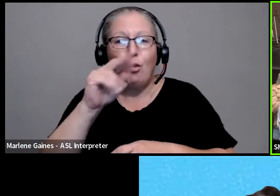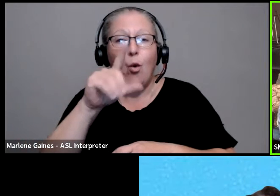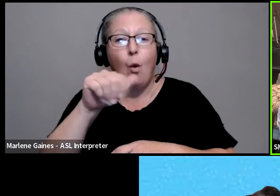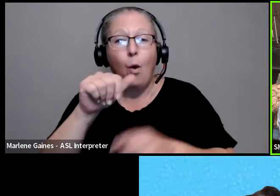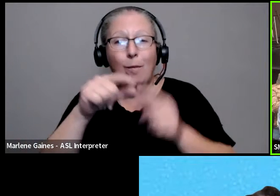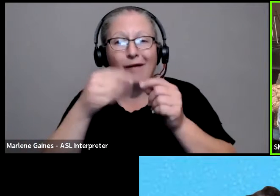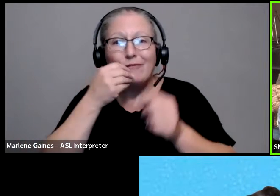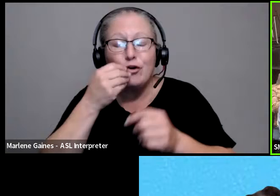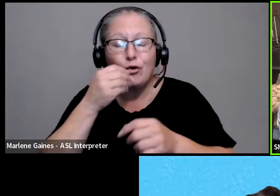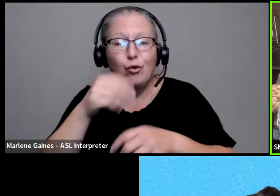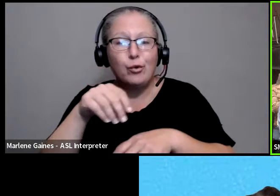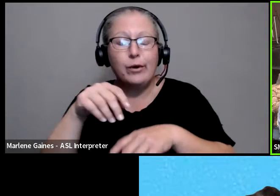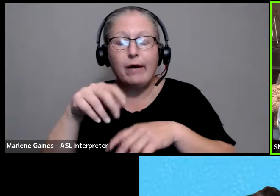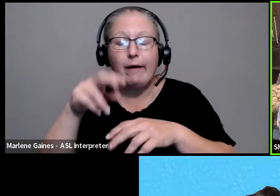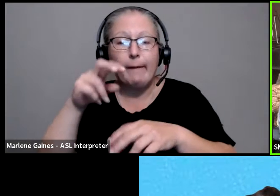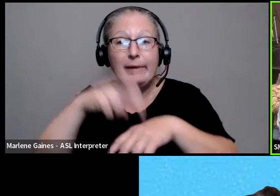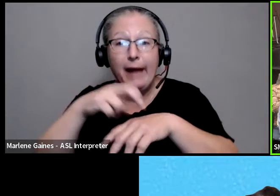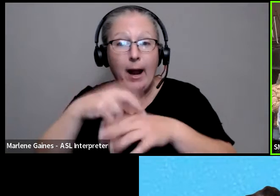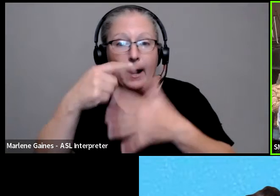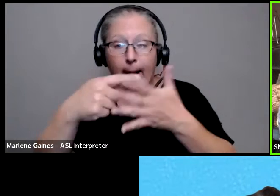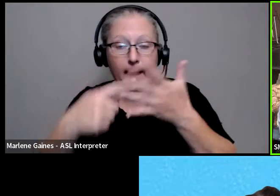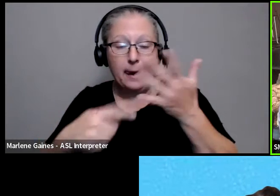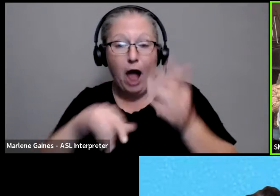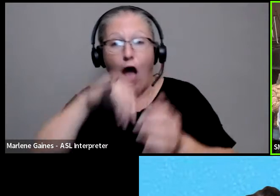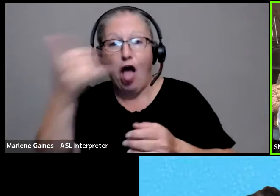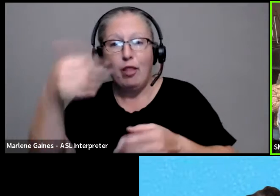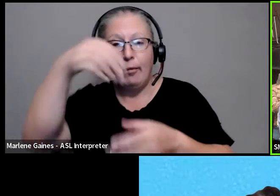calculators, potatoes, other things.